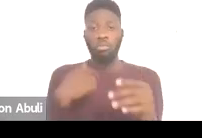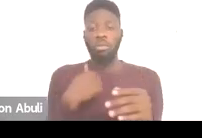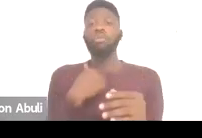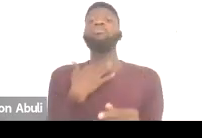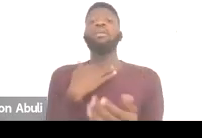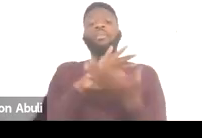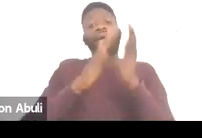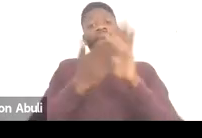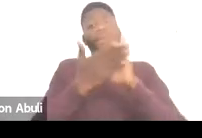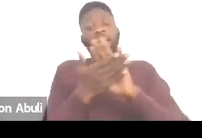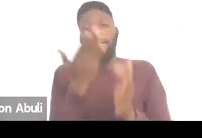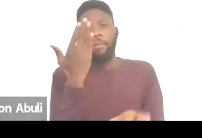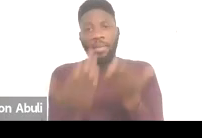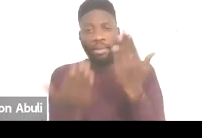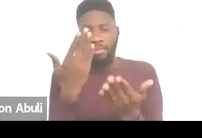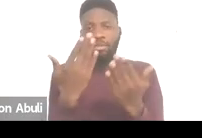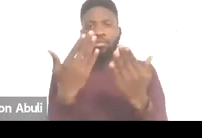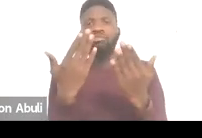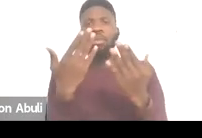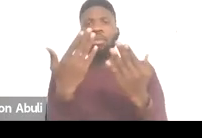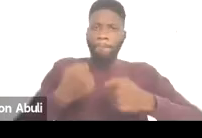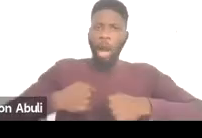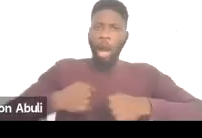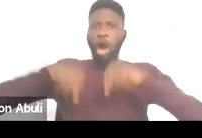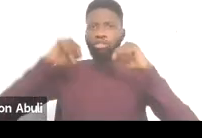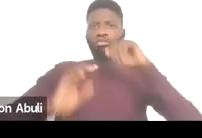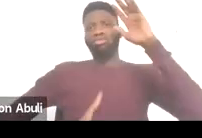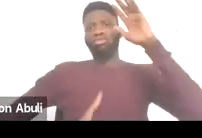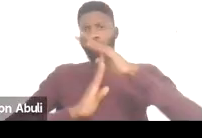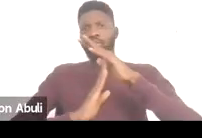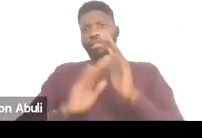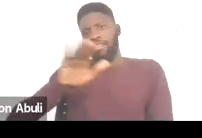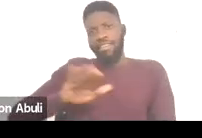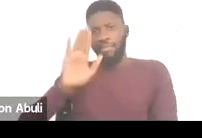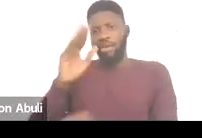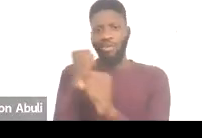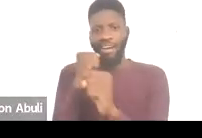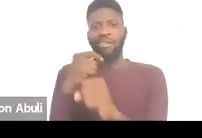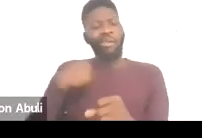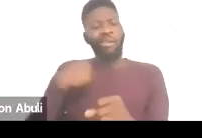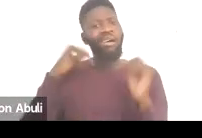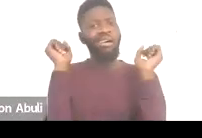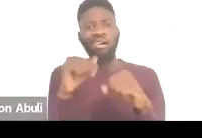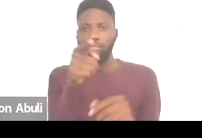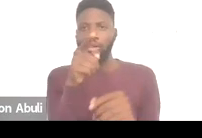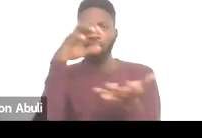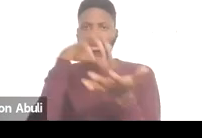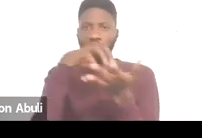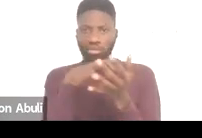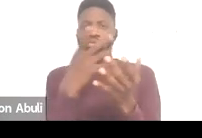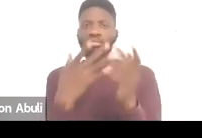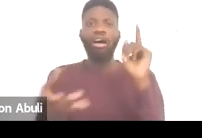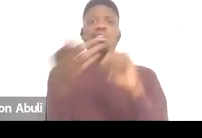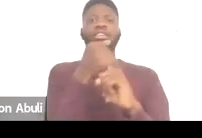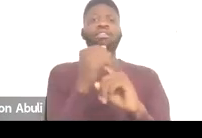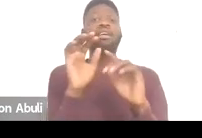chief architect of whatever you're going to be working at, how do I grow into that position? Or how do I go into